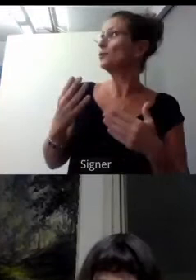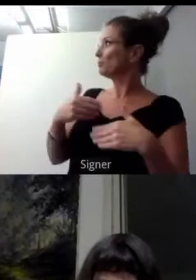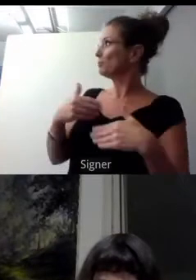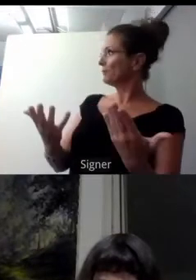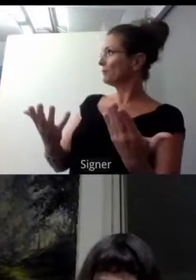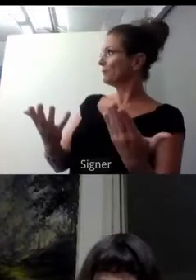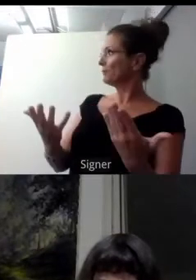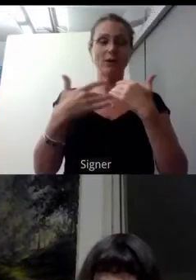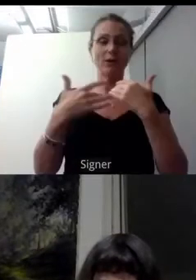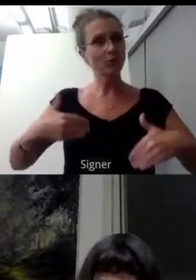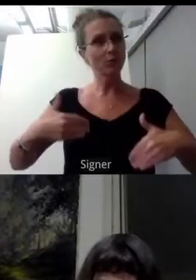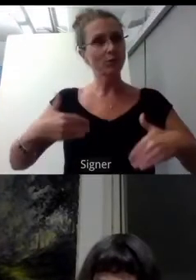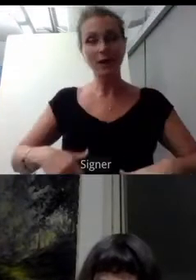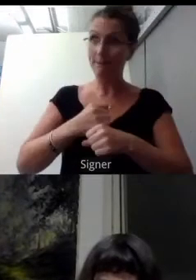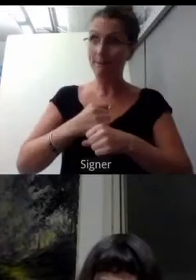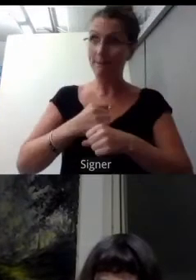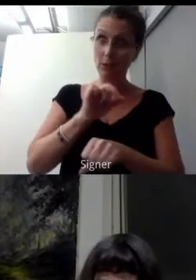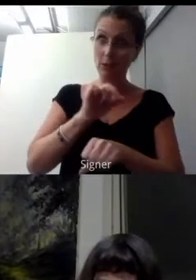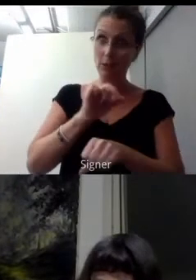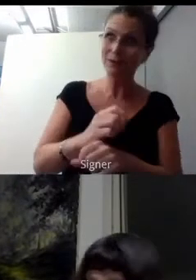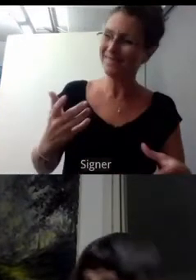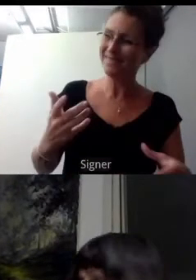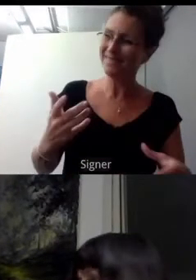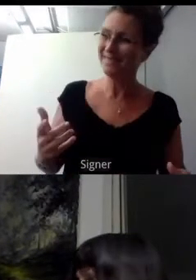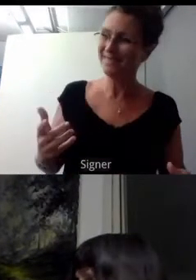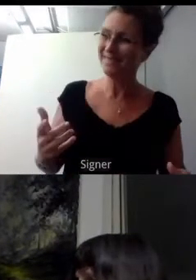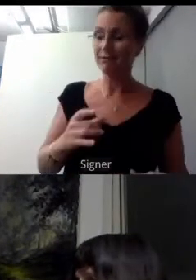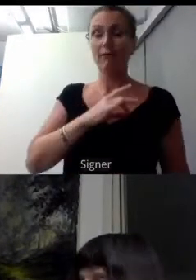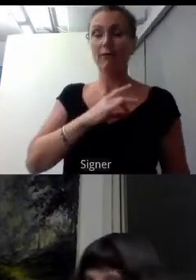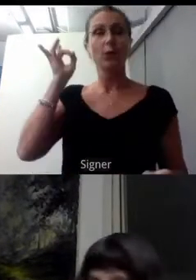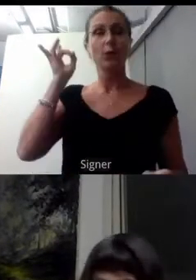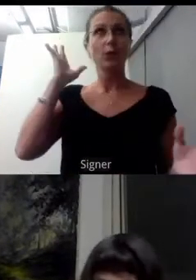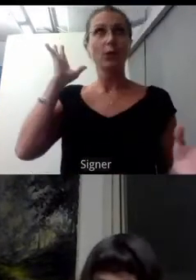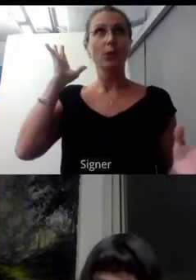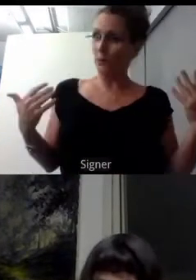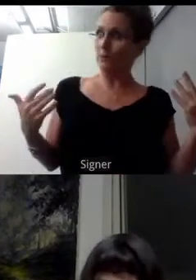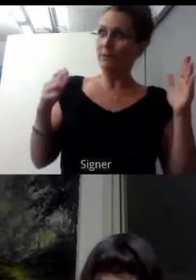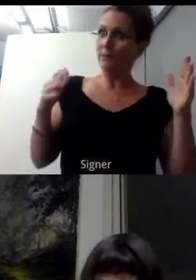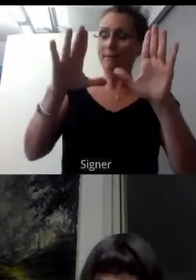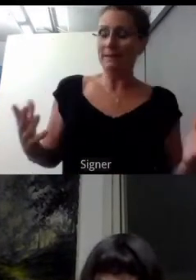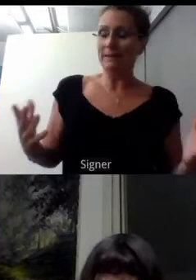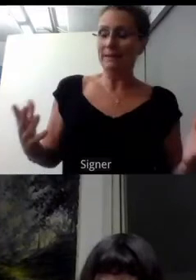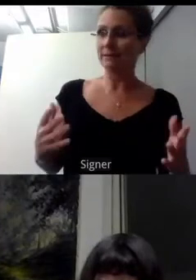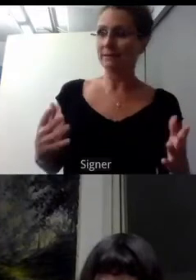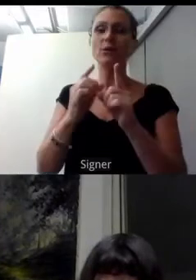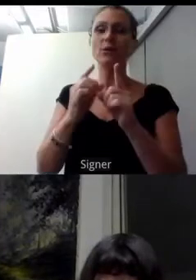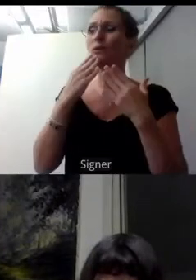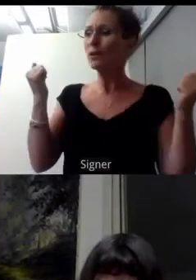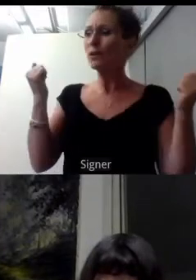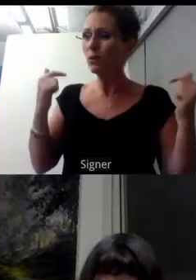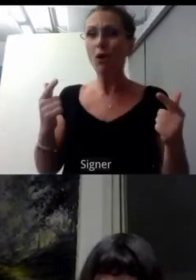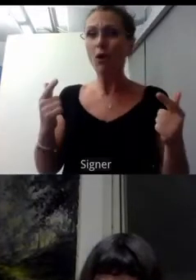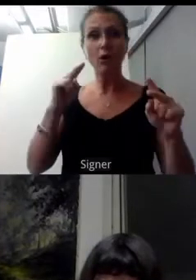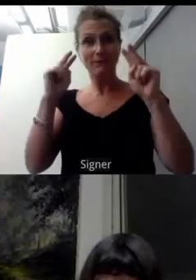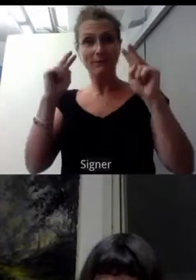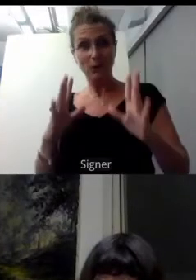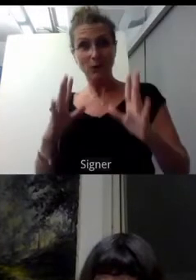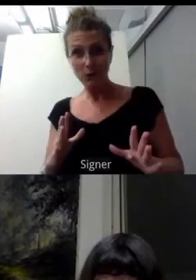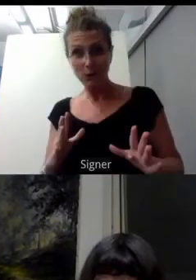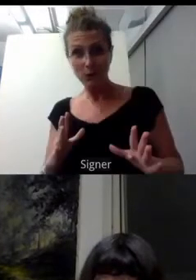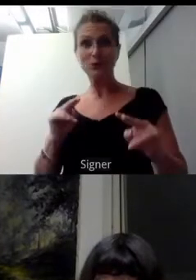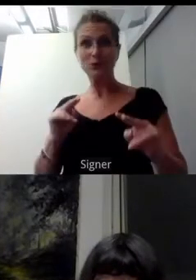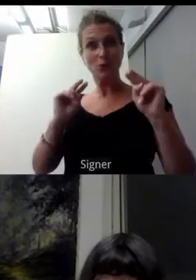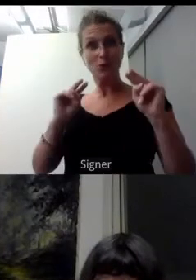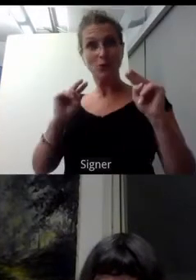unbelievably fantastic. It worked. And I want to thank all our viewers for taking the time to watch this. So we